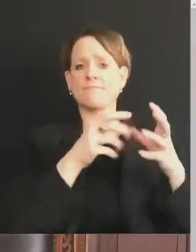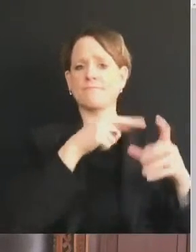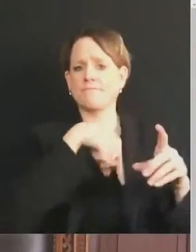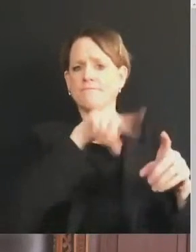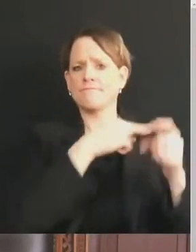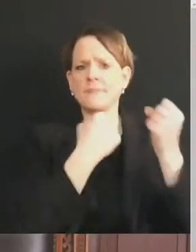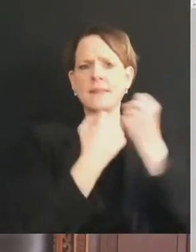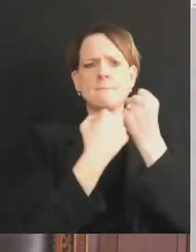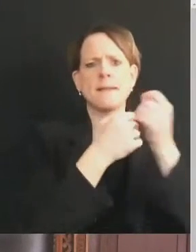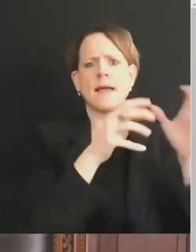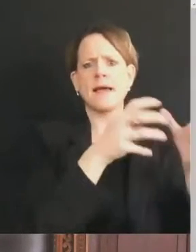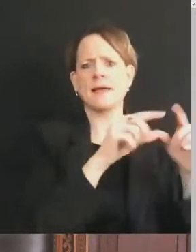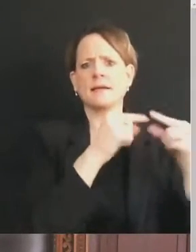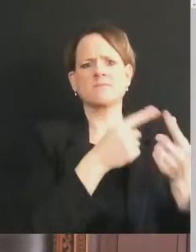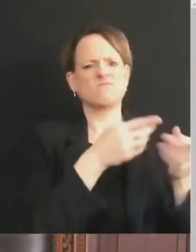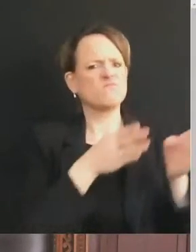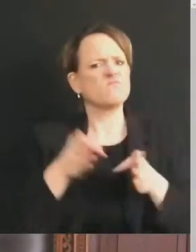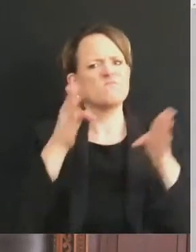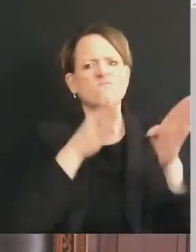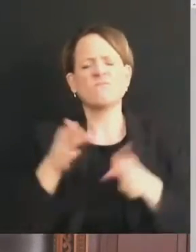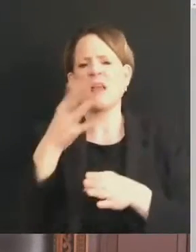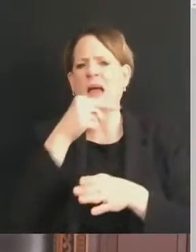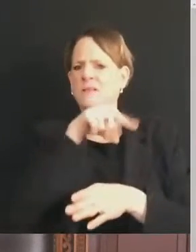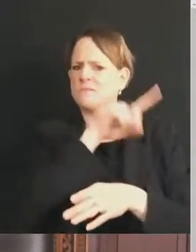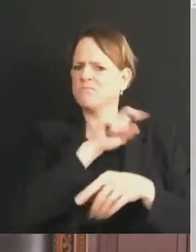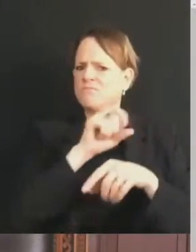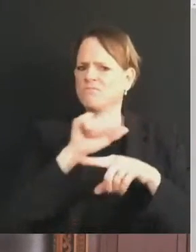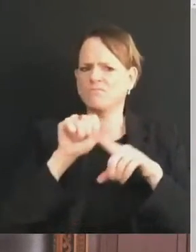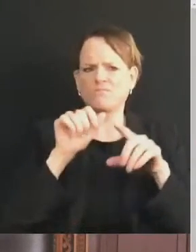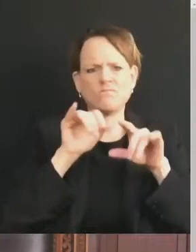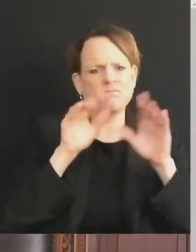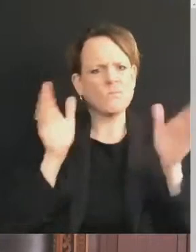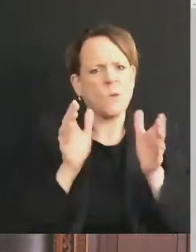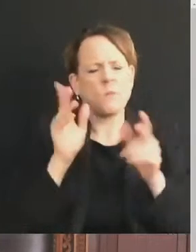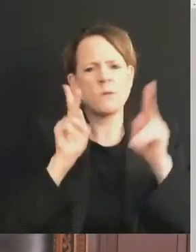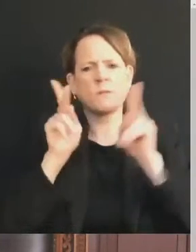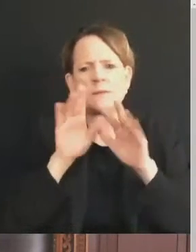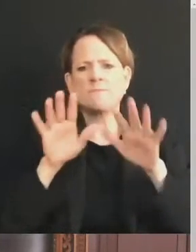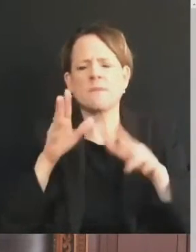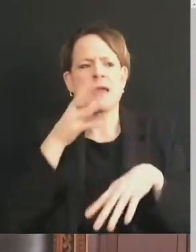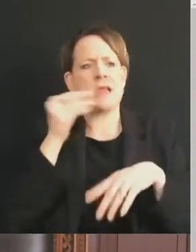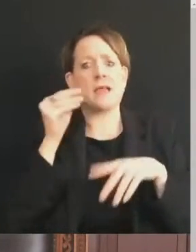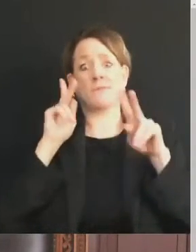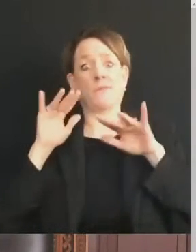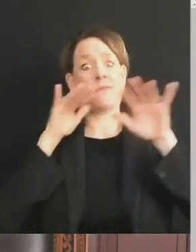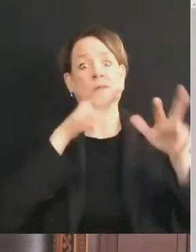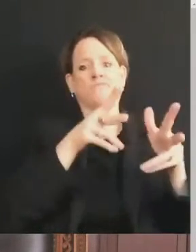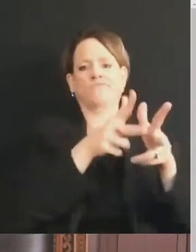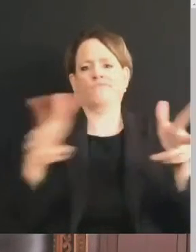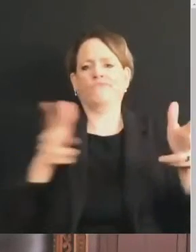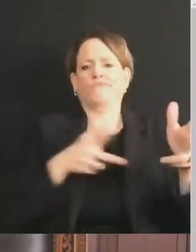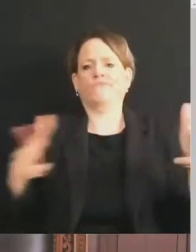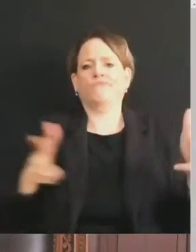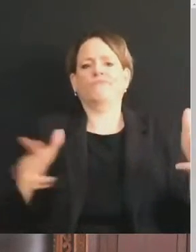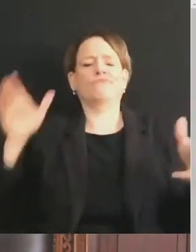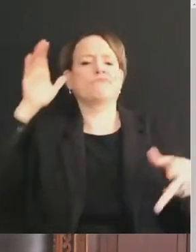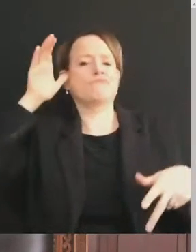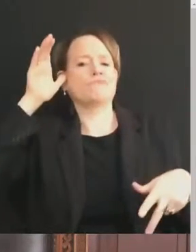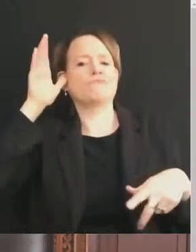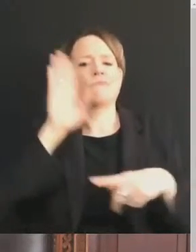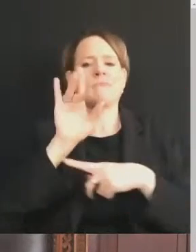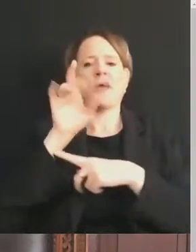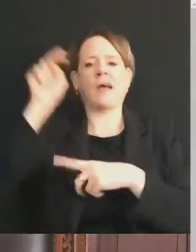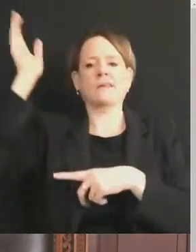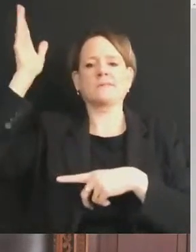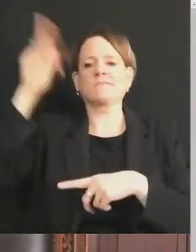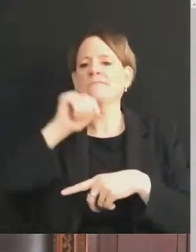cars, instead of shouting and screaming, they're beeping their horns. You know, I'm